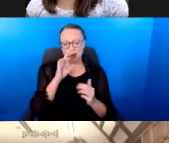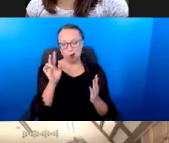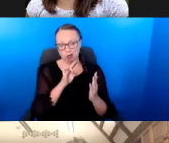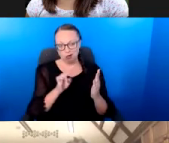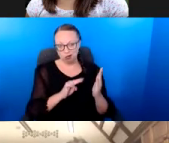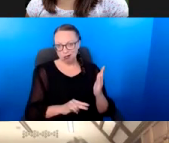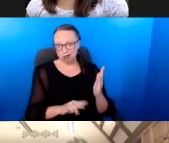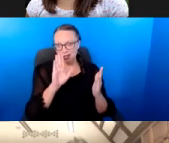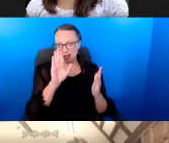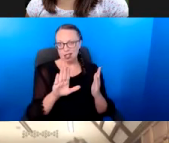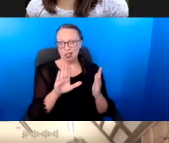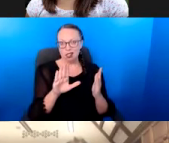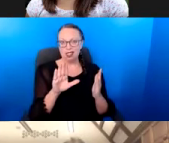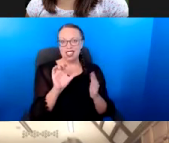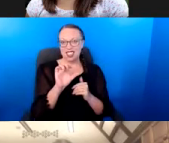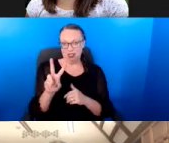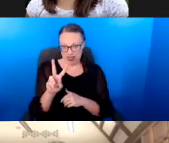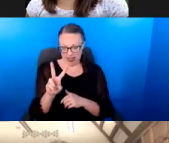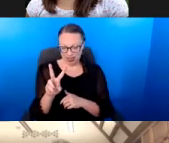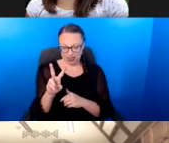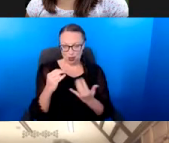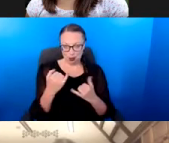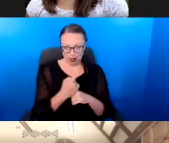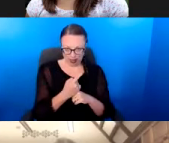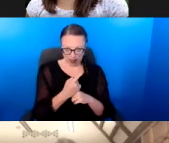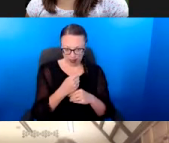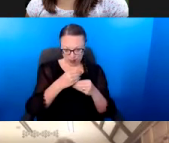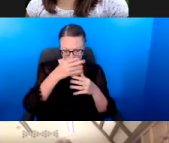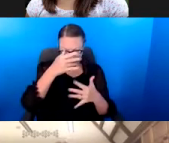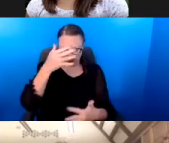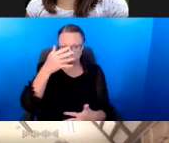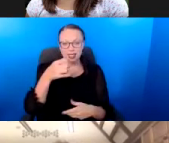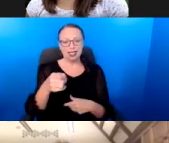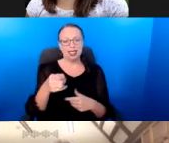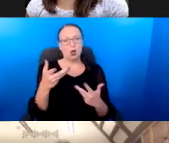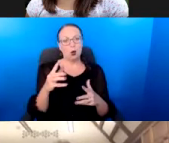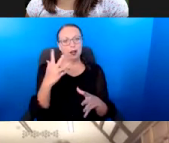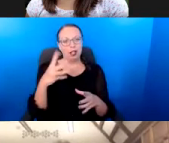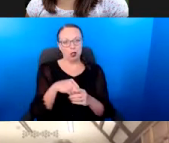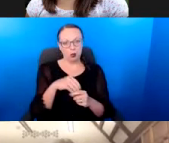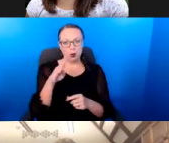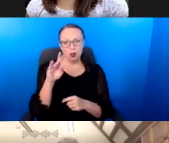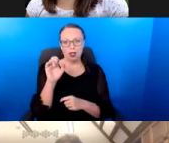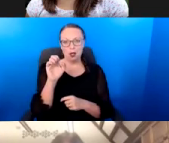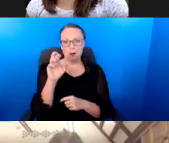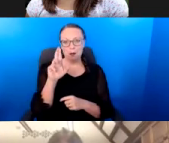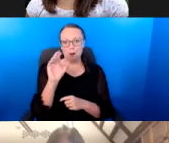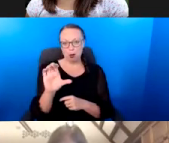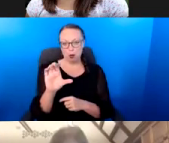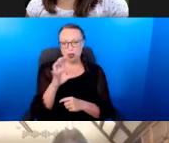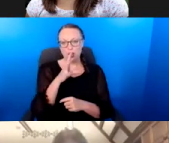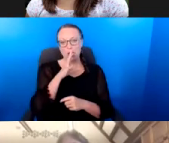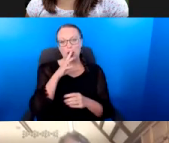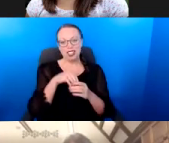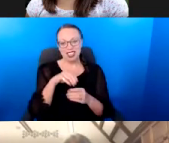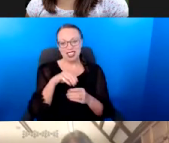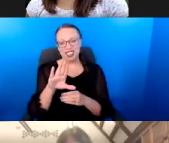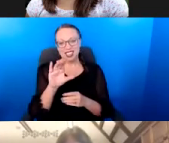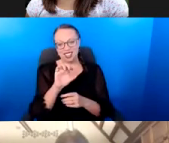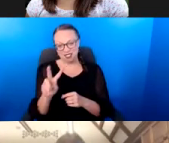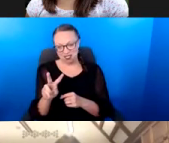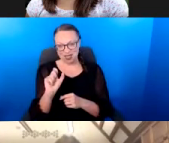his long CV earlier today, I saw that he already included the BIRC talk in his CV. So thank you for doing